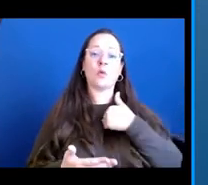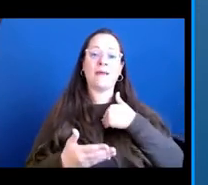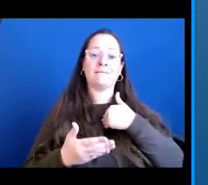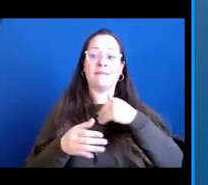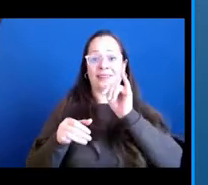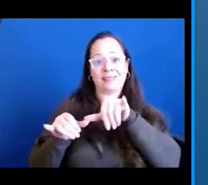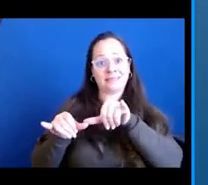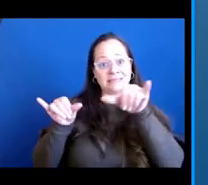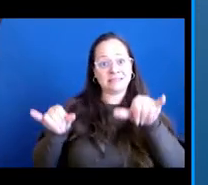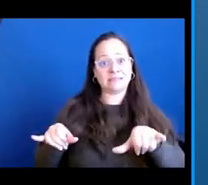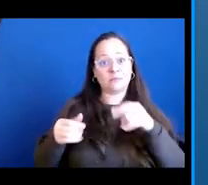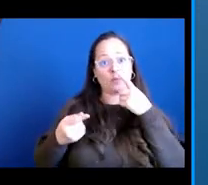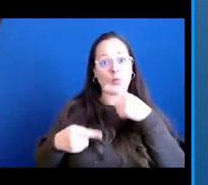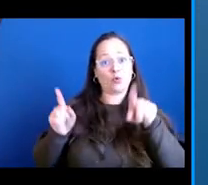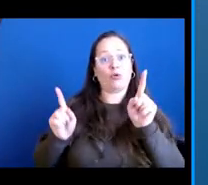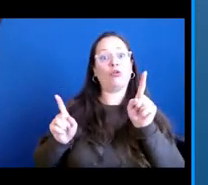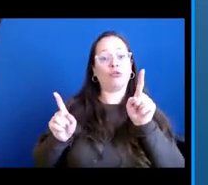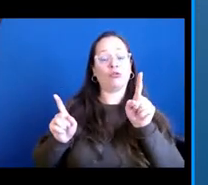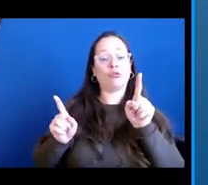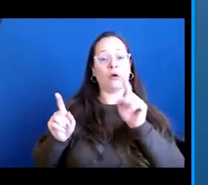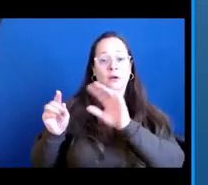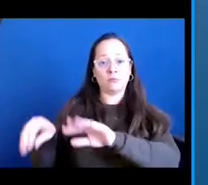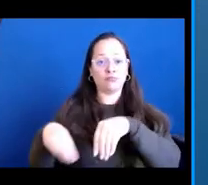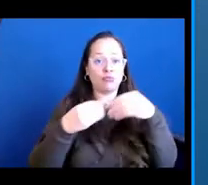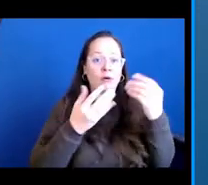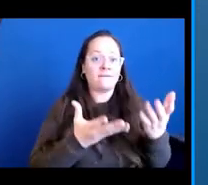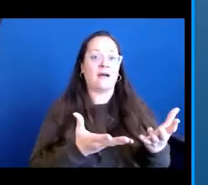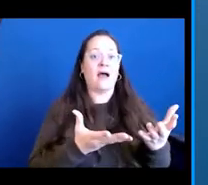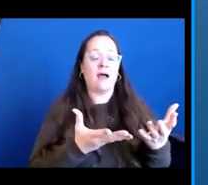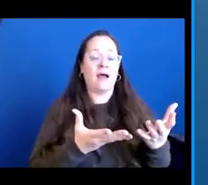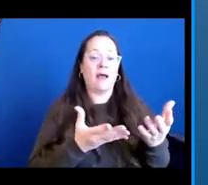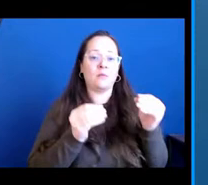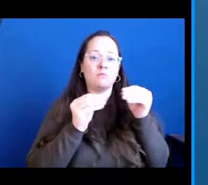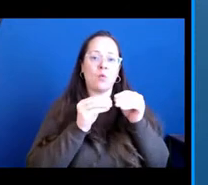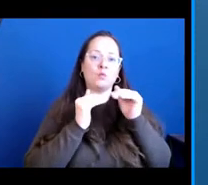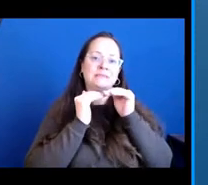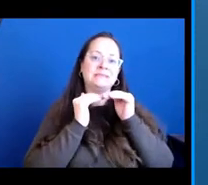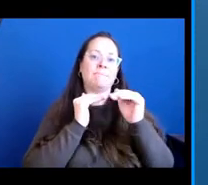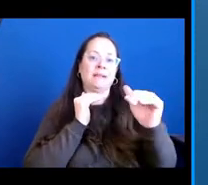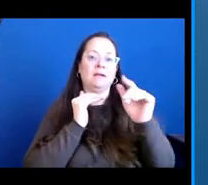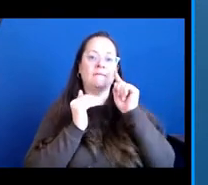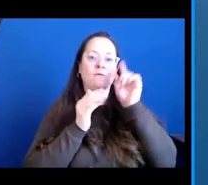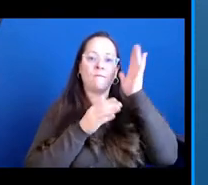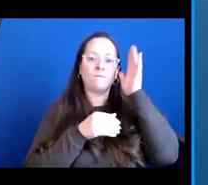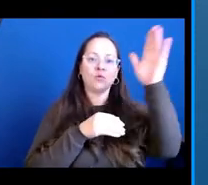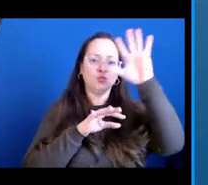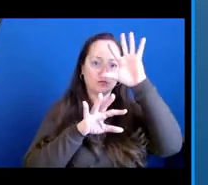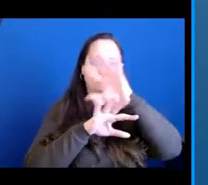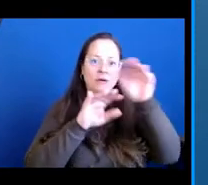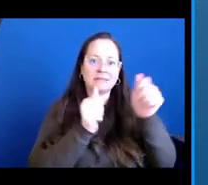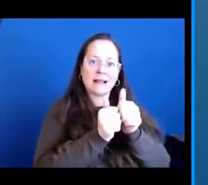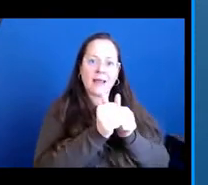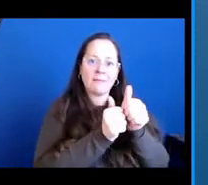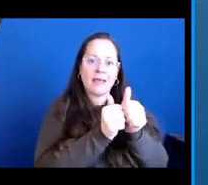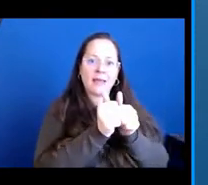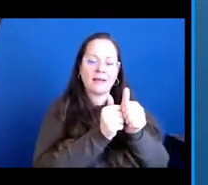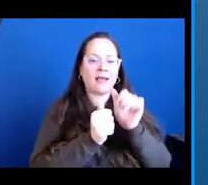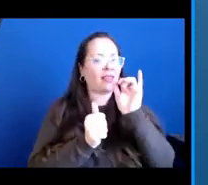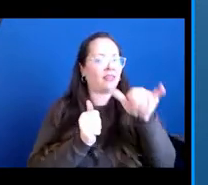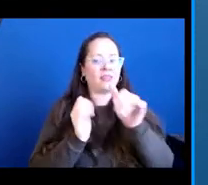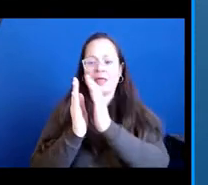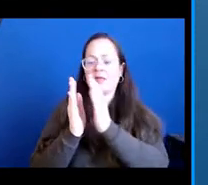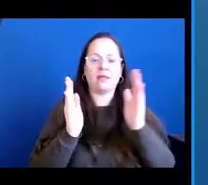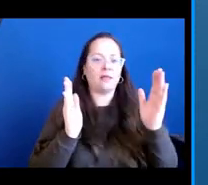and provides stability for future presidential campaigns the window cannot be decided piecemeal